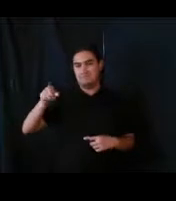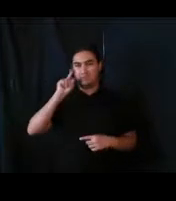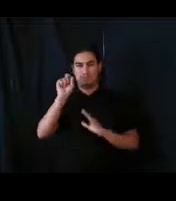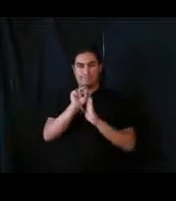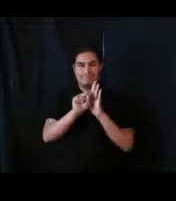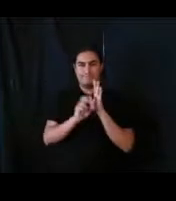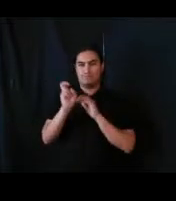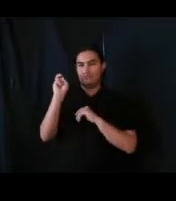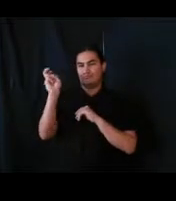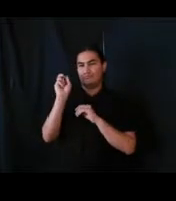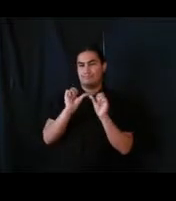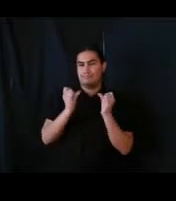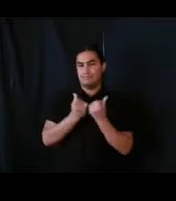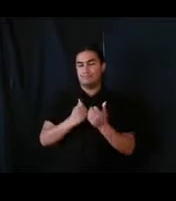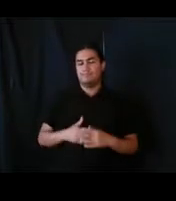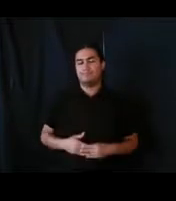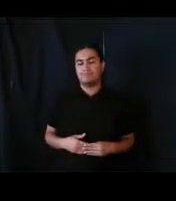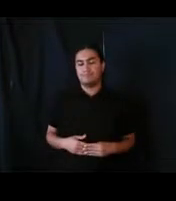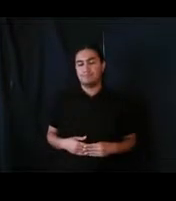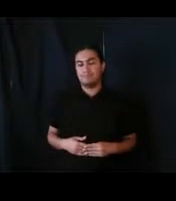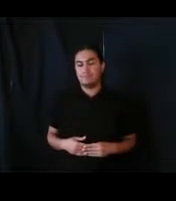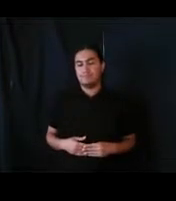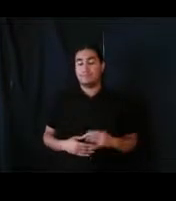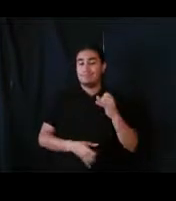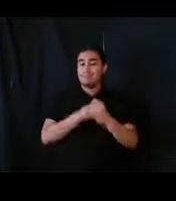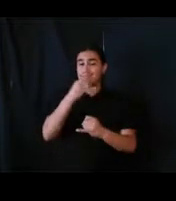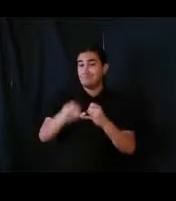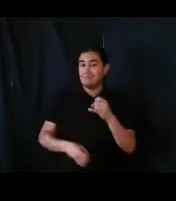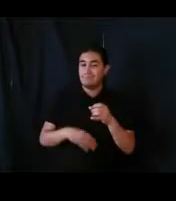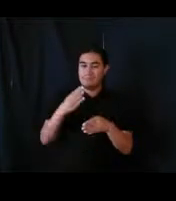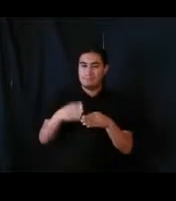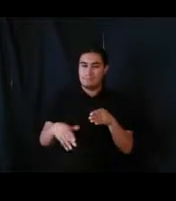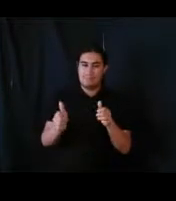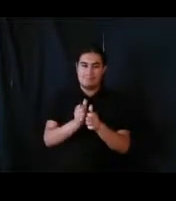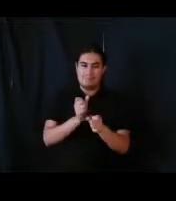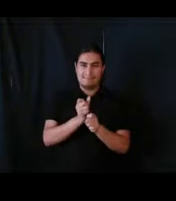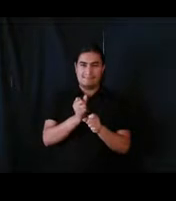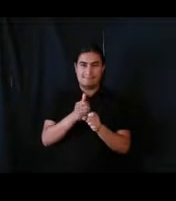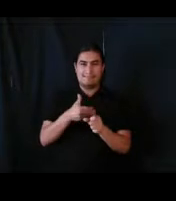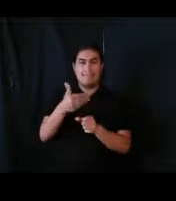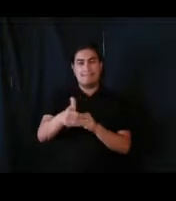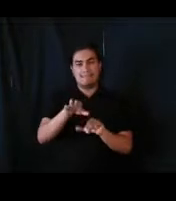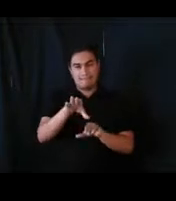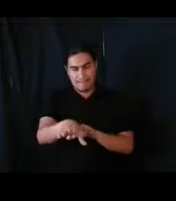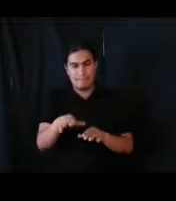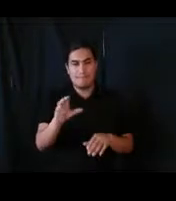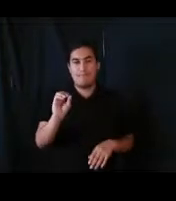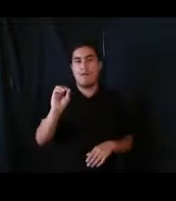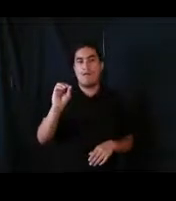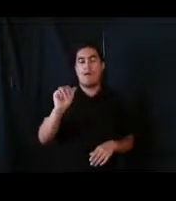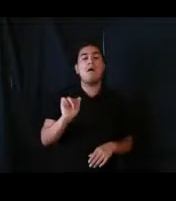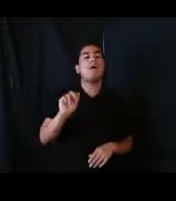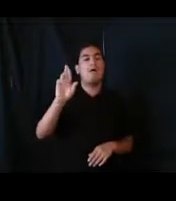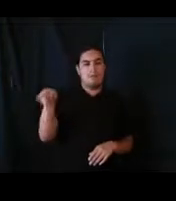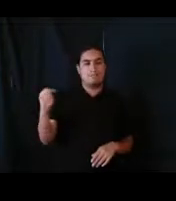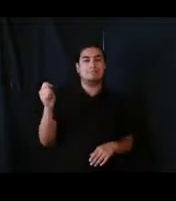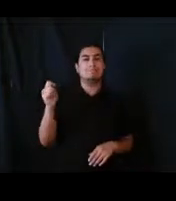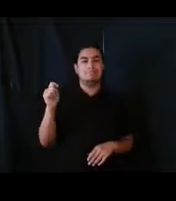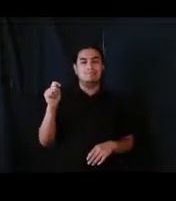agency um finally i'll end with where we are with next steps vince already mentioned august redistribution we did